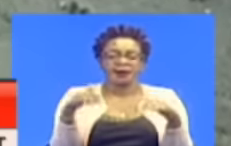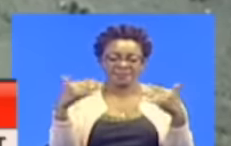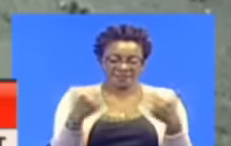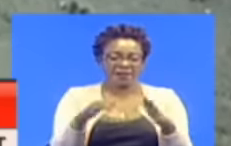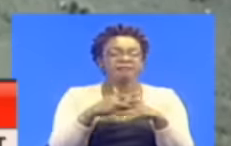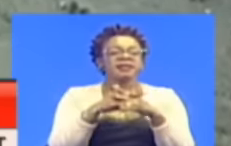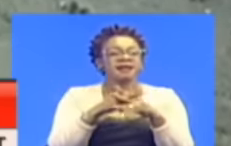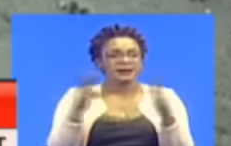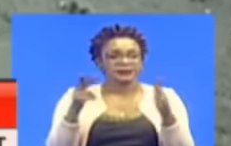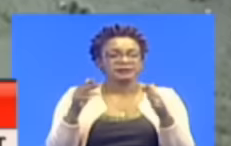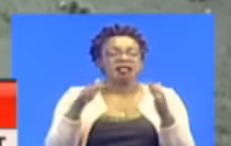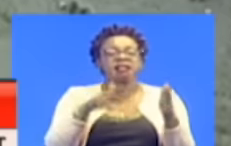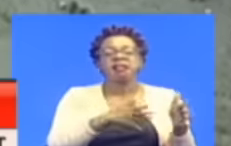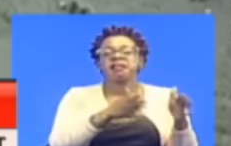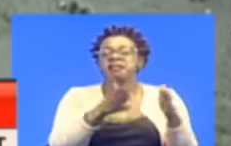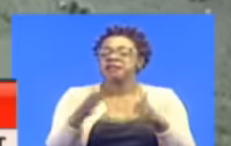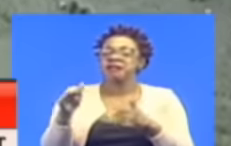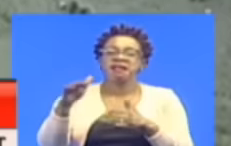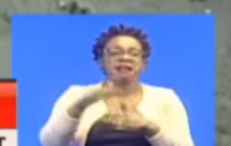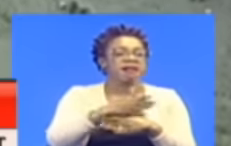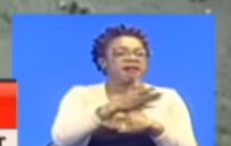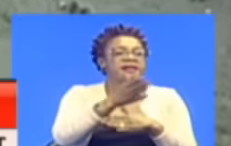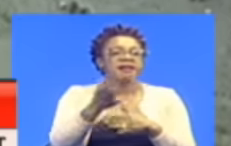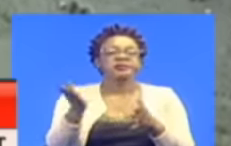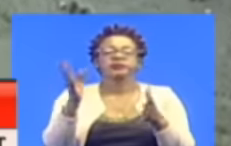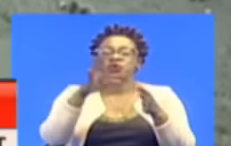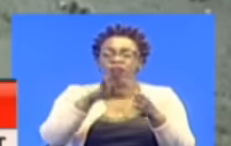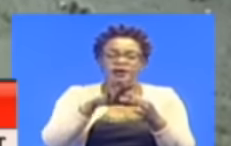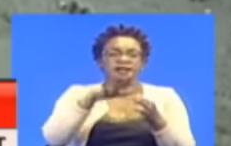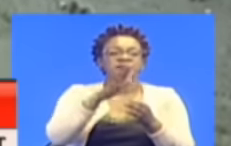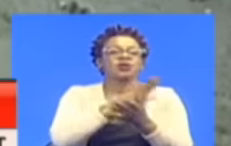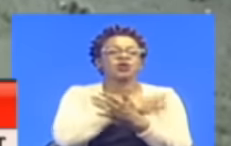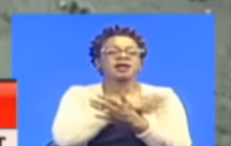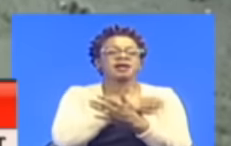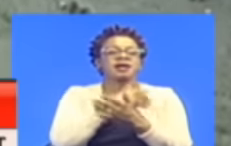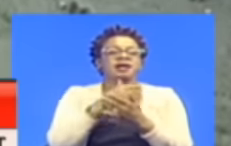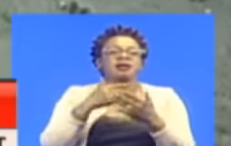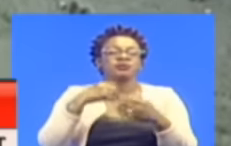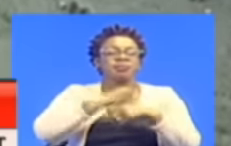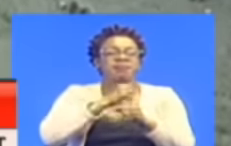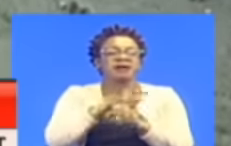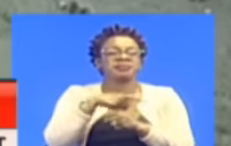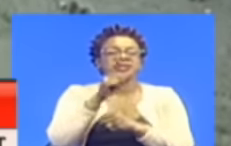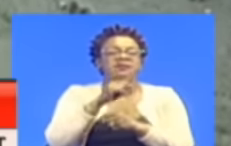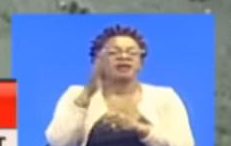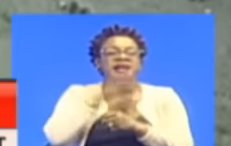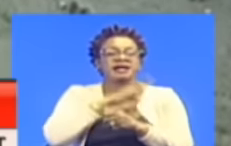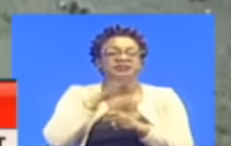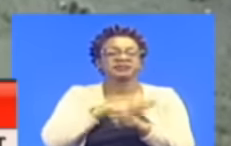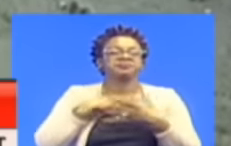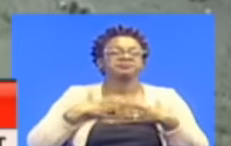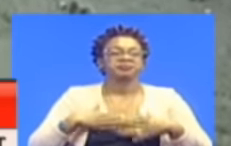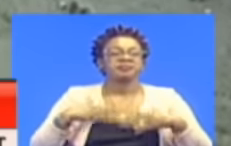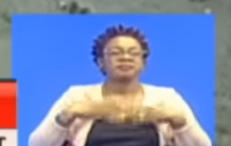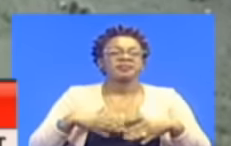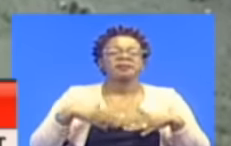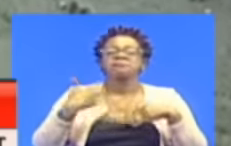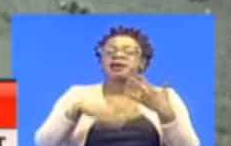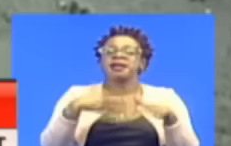staggers around, joins his colleague in washing themselves dirty, all the while playing with the